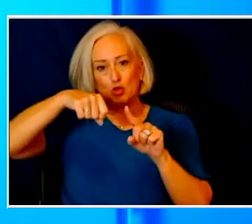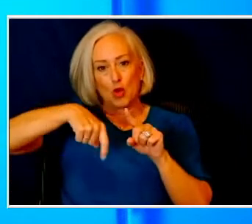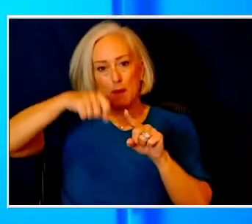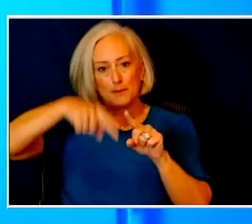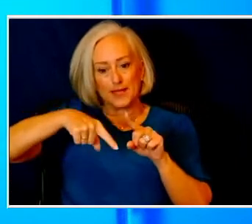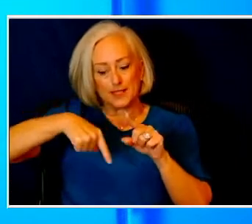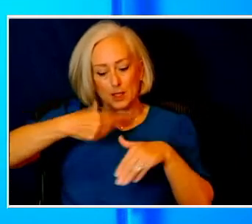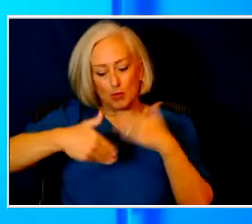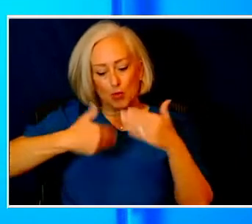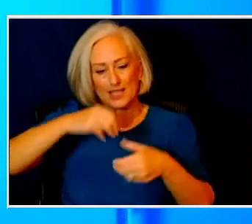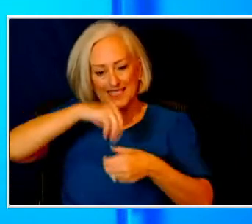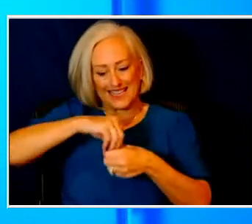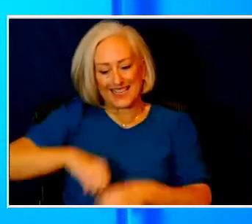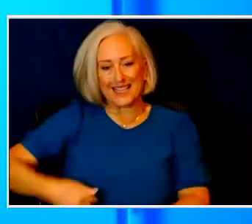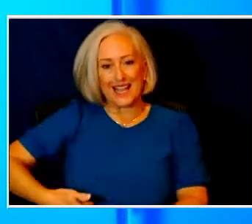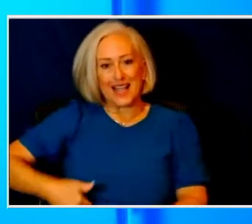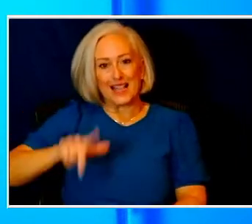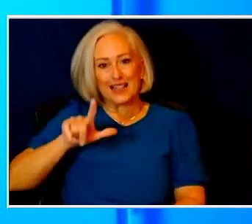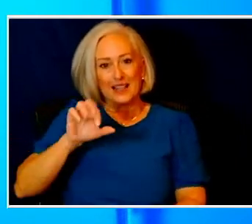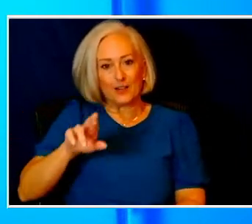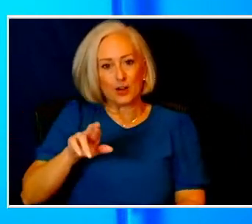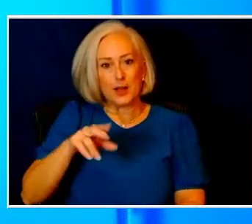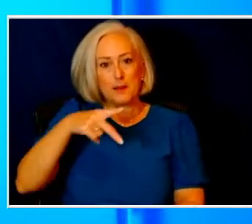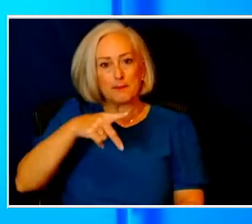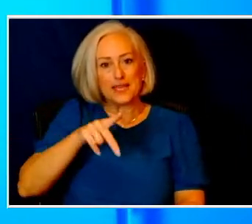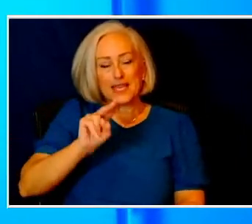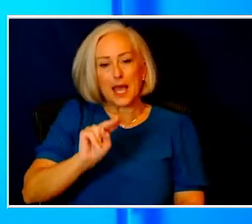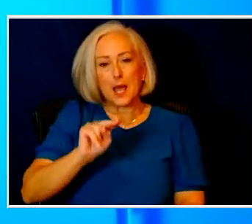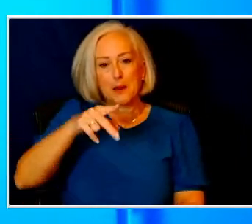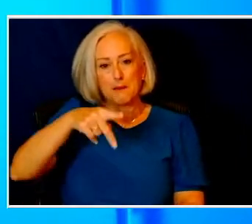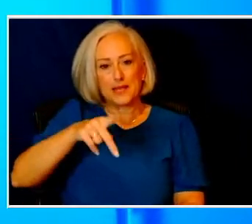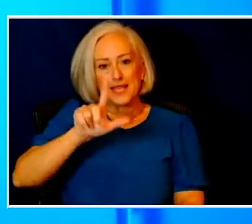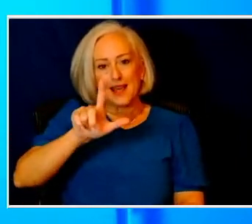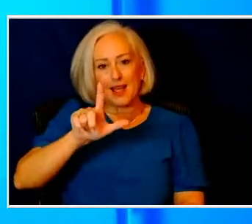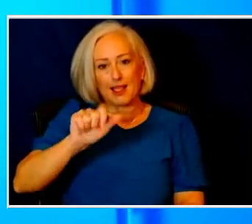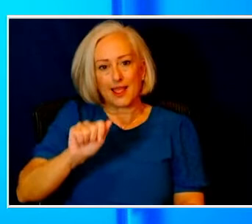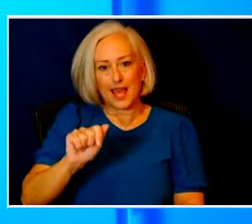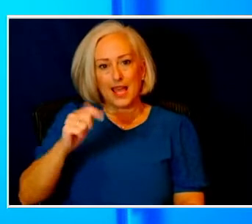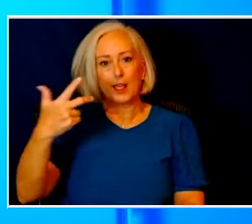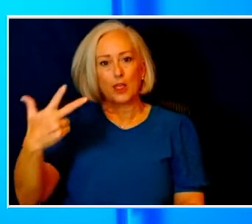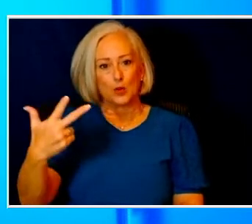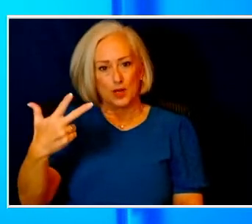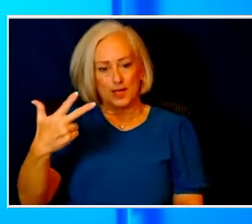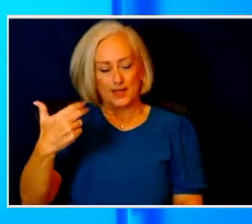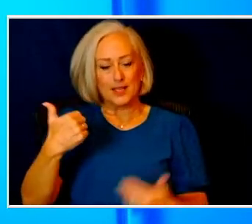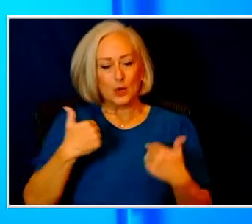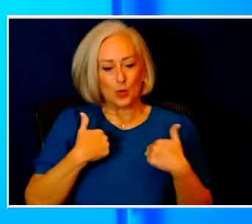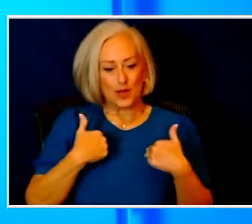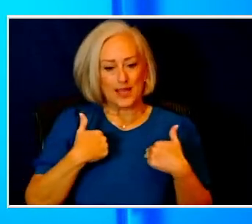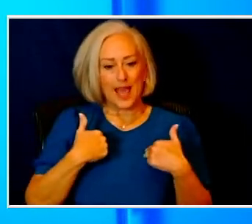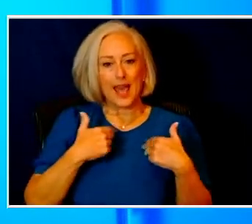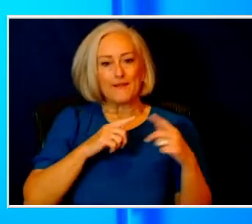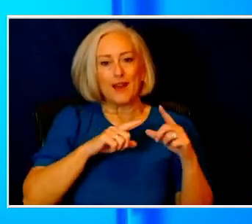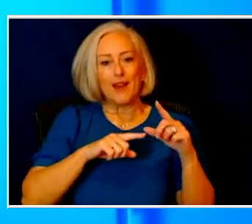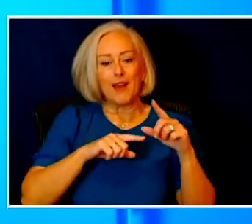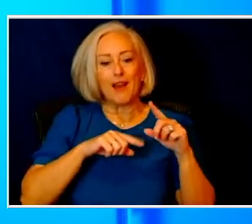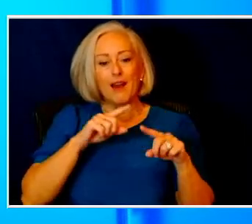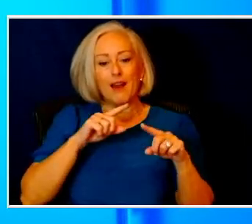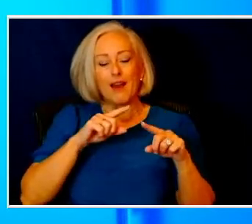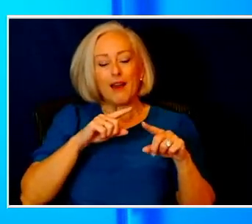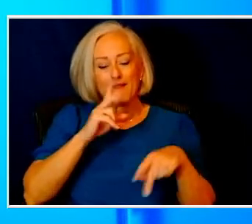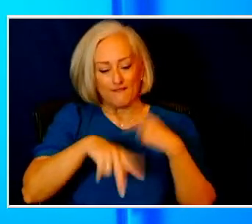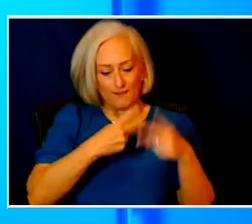protein called PMPLA3, and there are variants that a large fraction of the population has that seem to lead